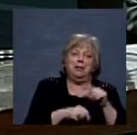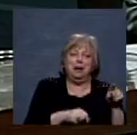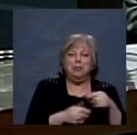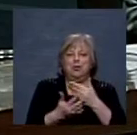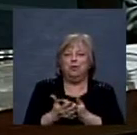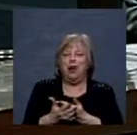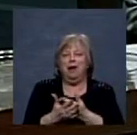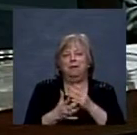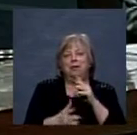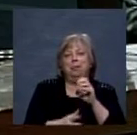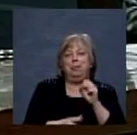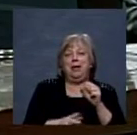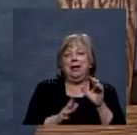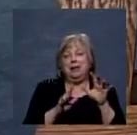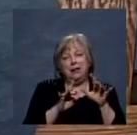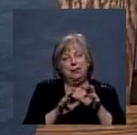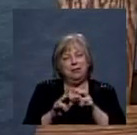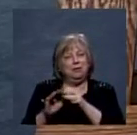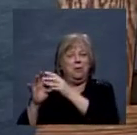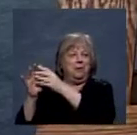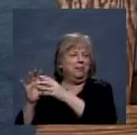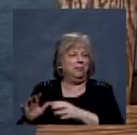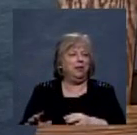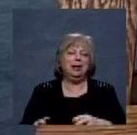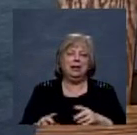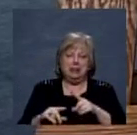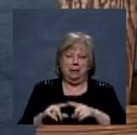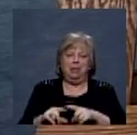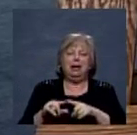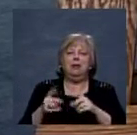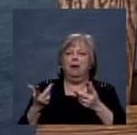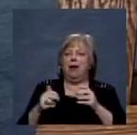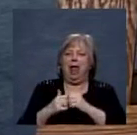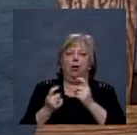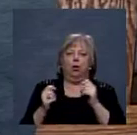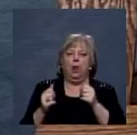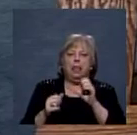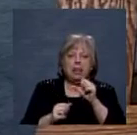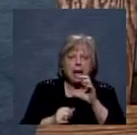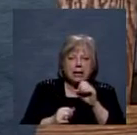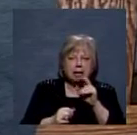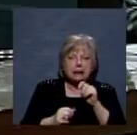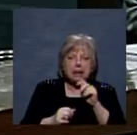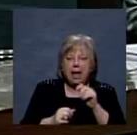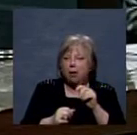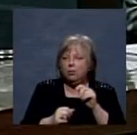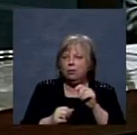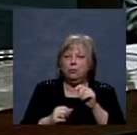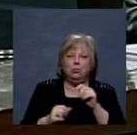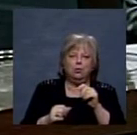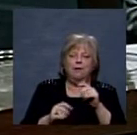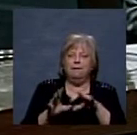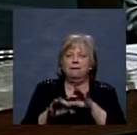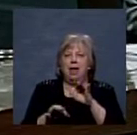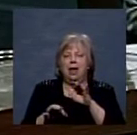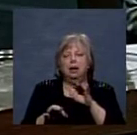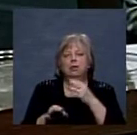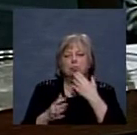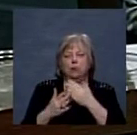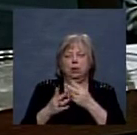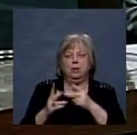left. They'd gone somewhere else. It just depends on how quick those scouts find a suitable place for them to live. They were there for maybe 24